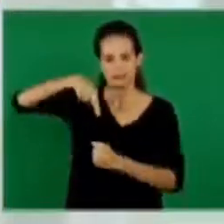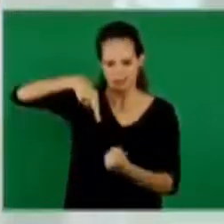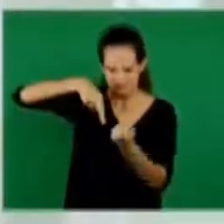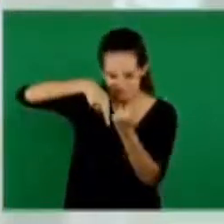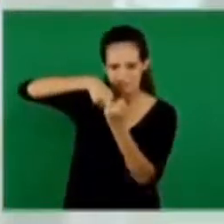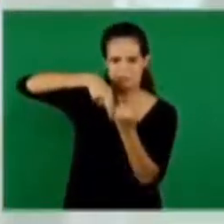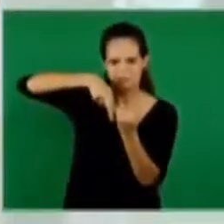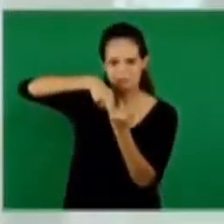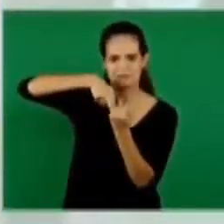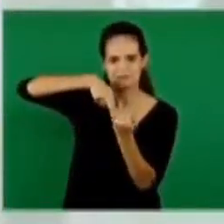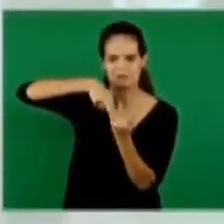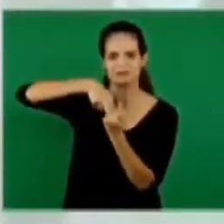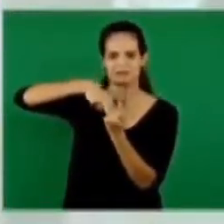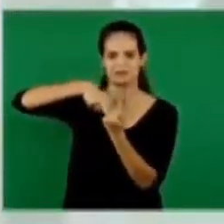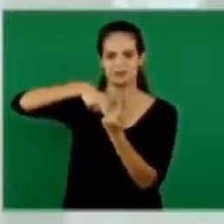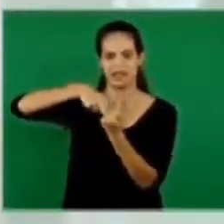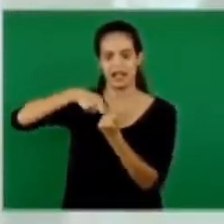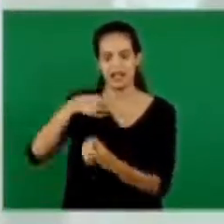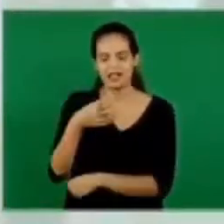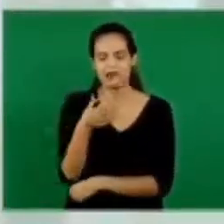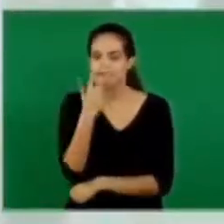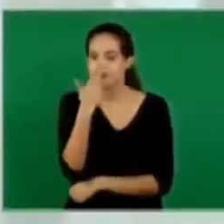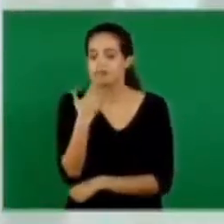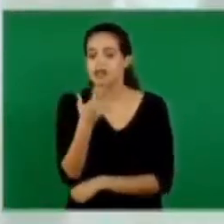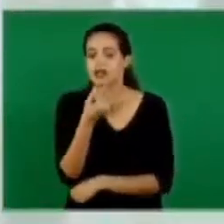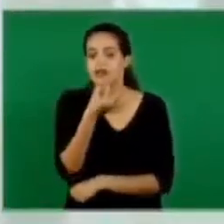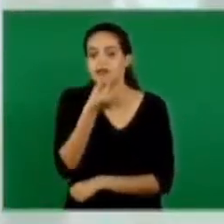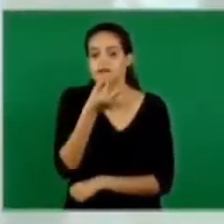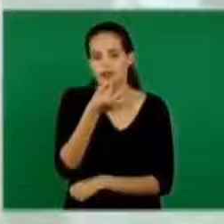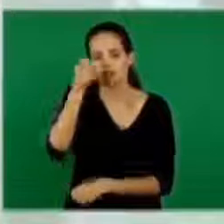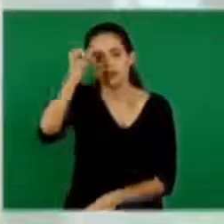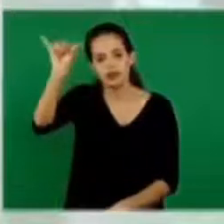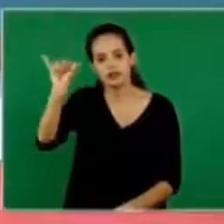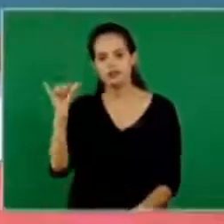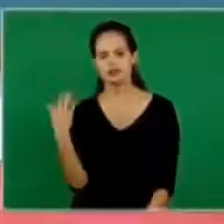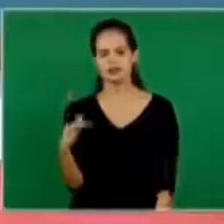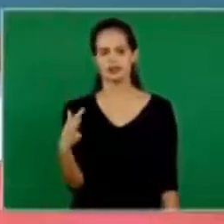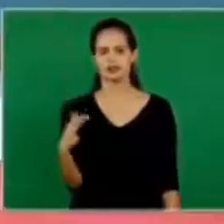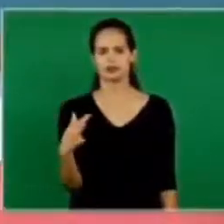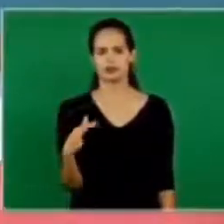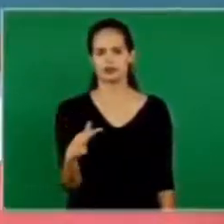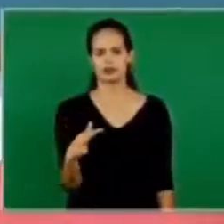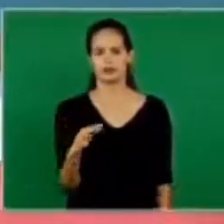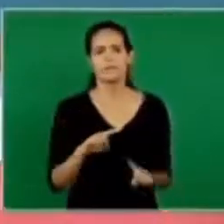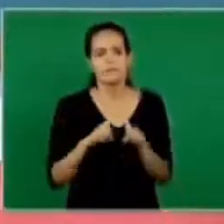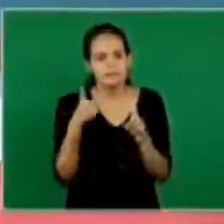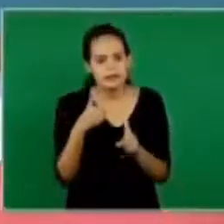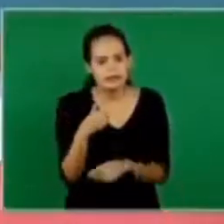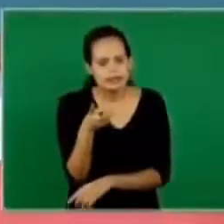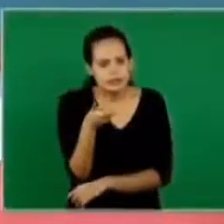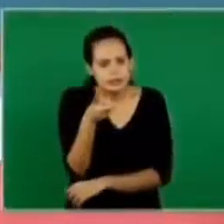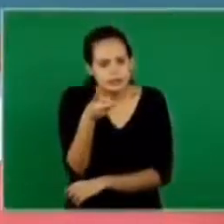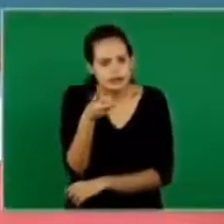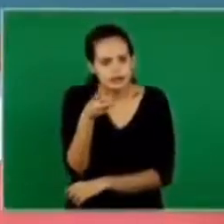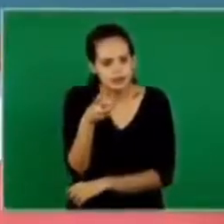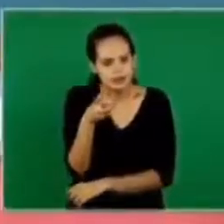It was an anesthesia to help people not to feel the pain of crucifixion, but see here the